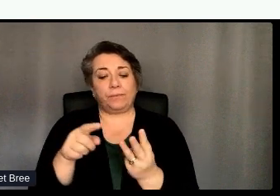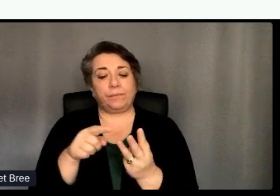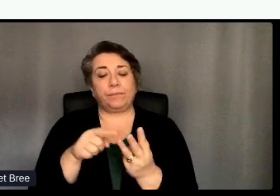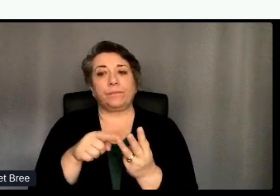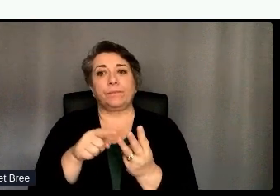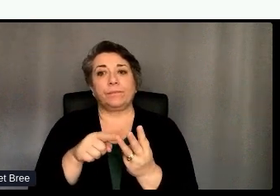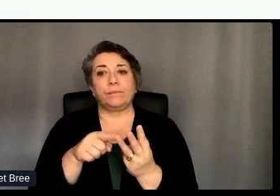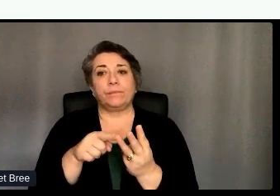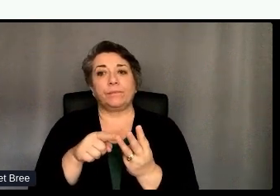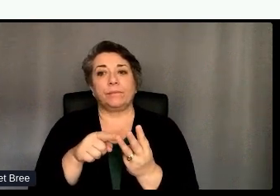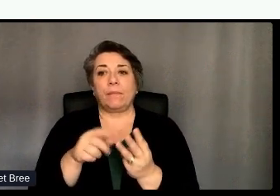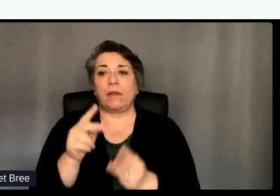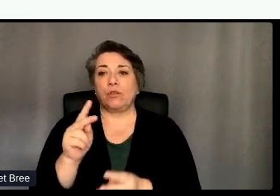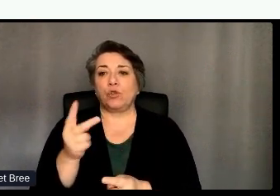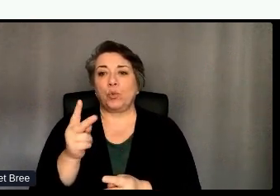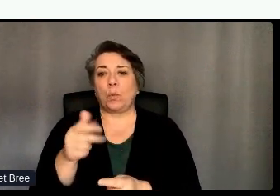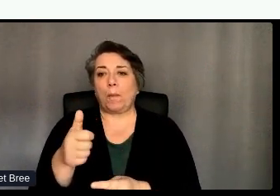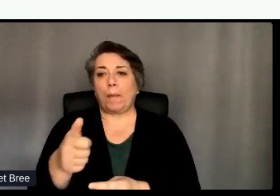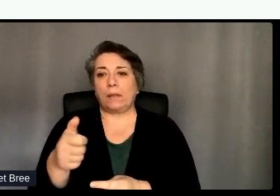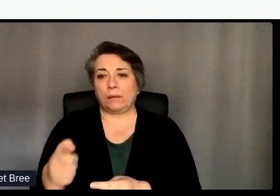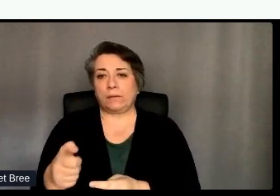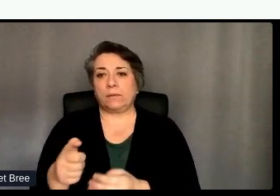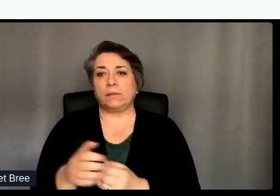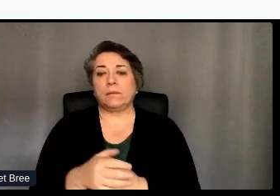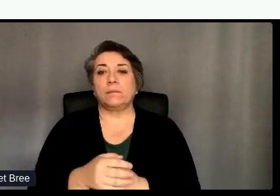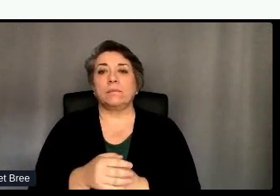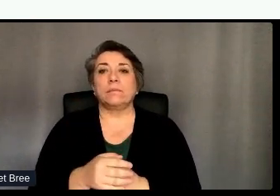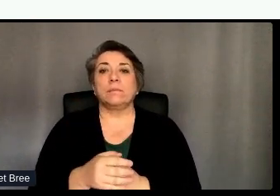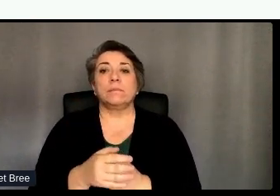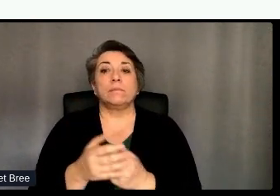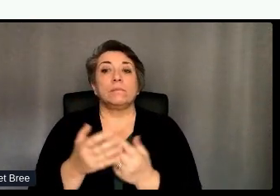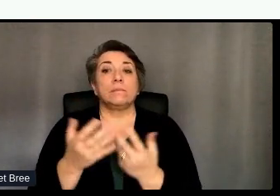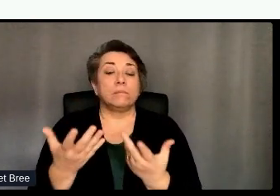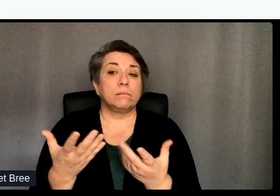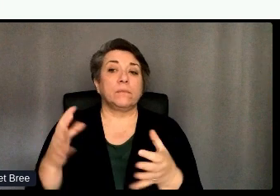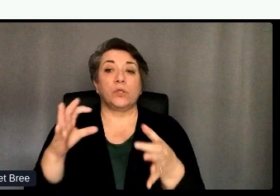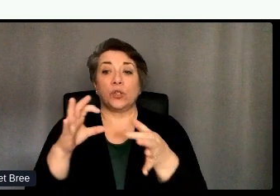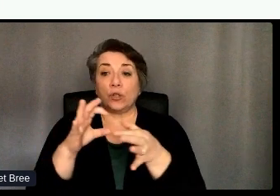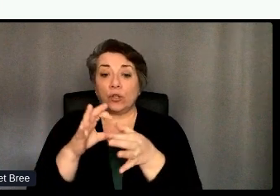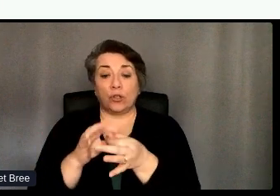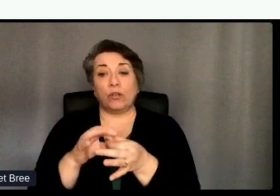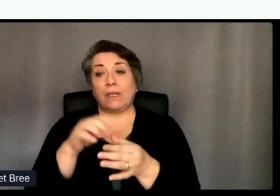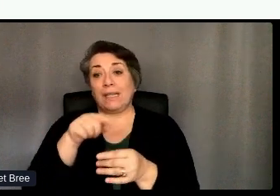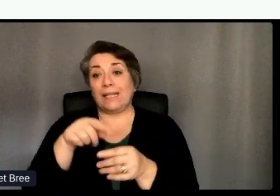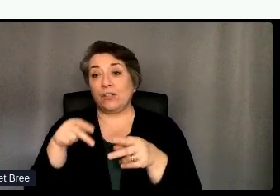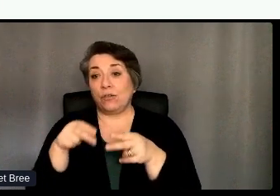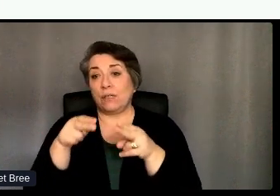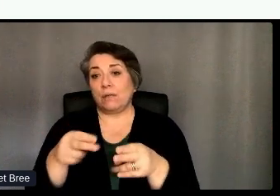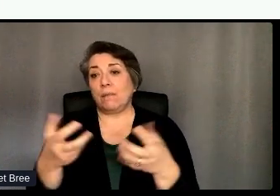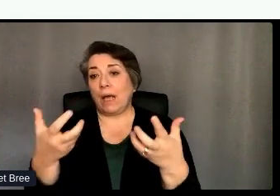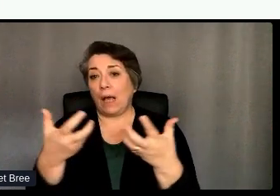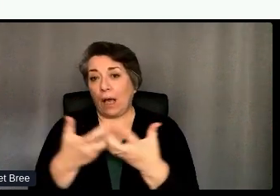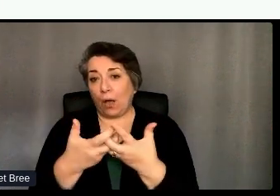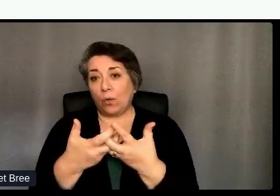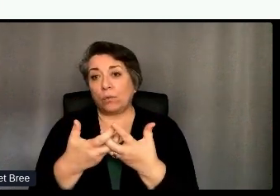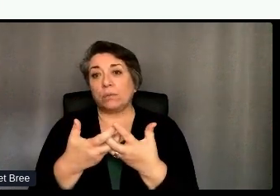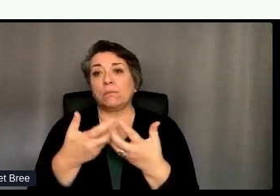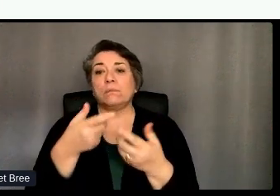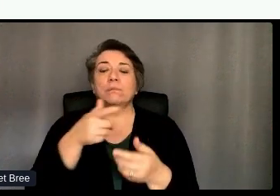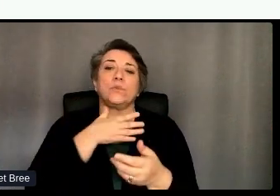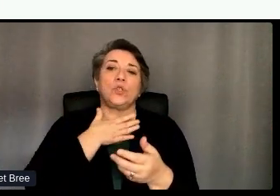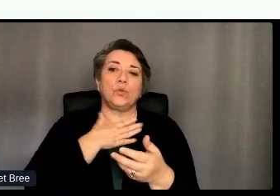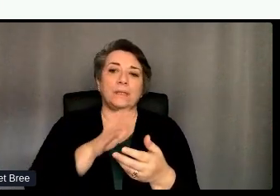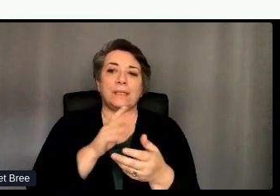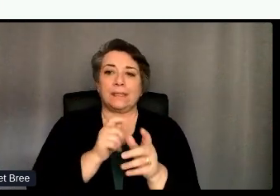and the dual button. In order to connect any of the adaptive buttons to your system, the adaptive hub is required.